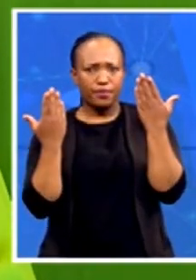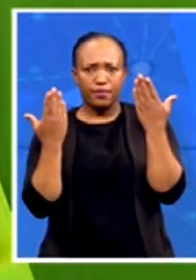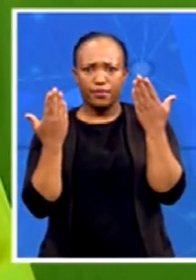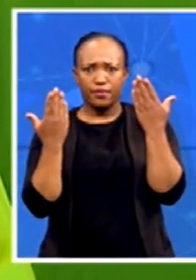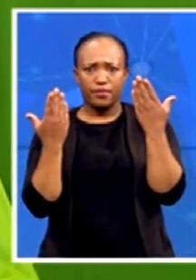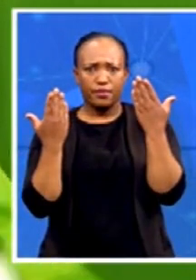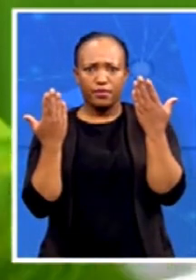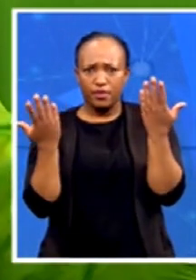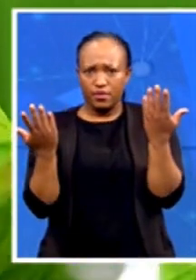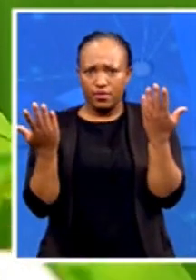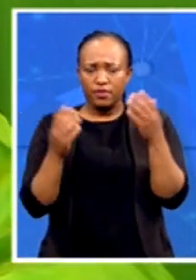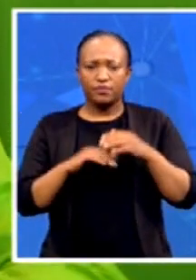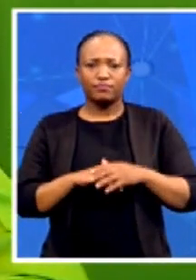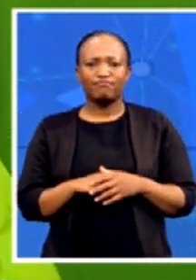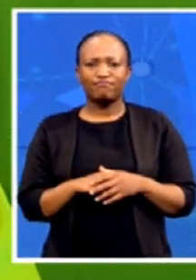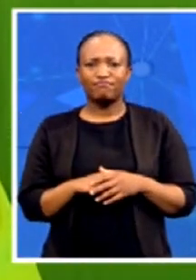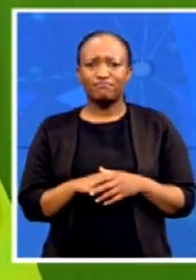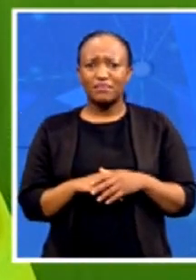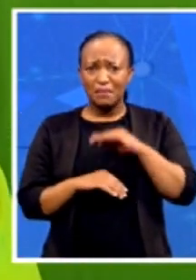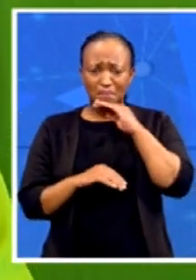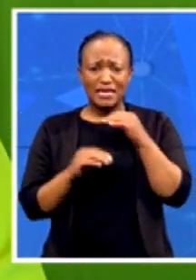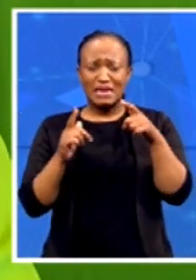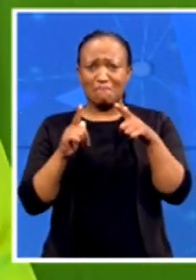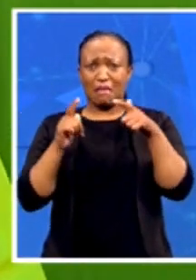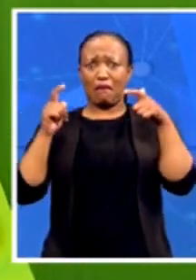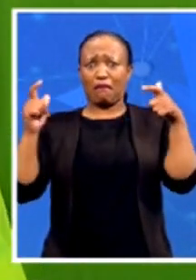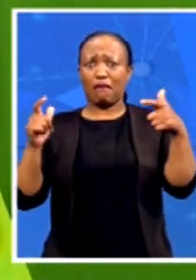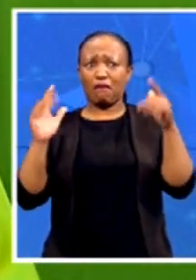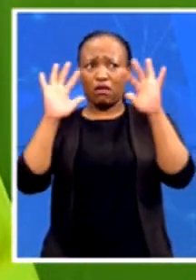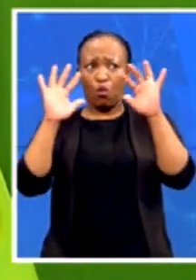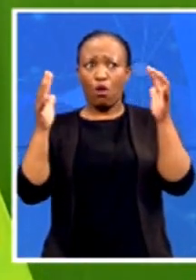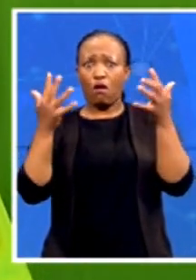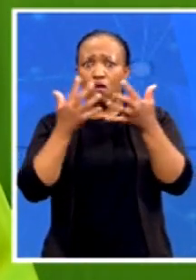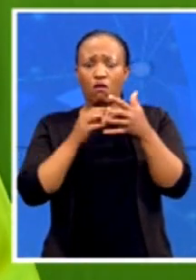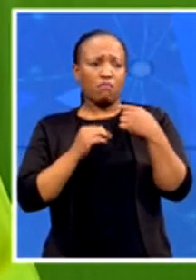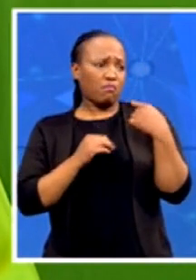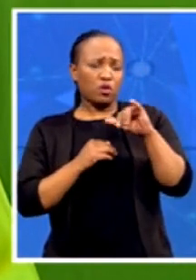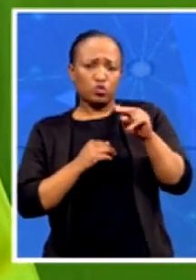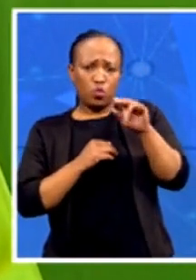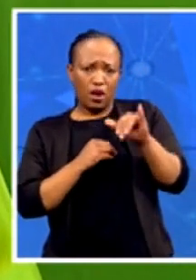of the world. Just in July, just over 100 of our people murdered